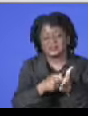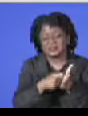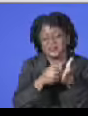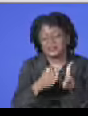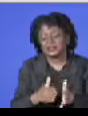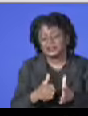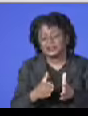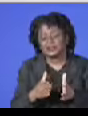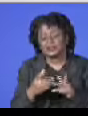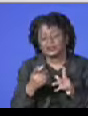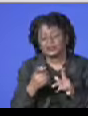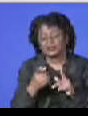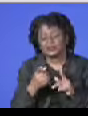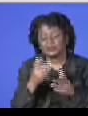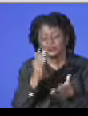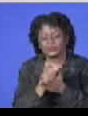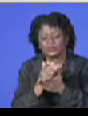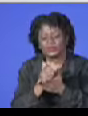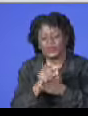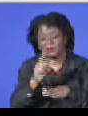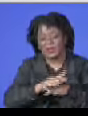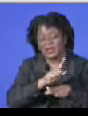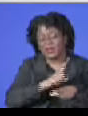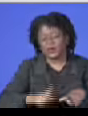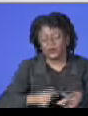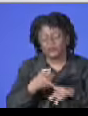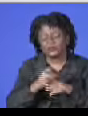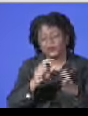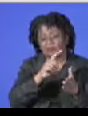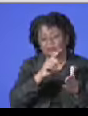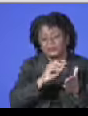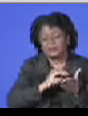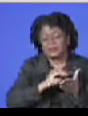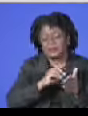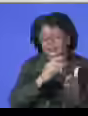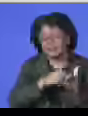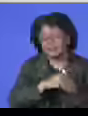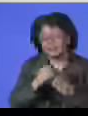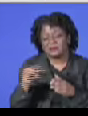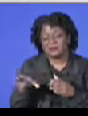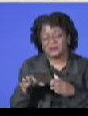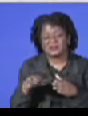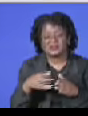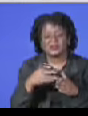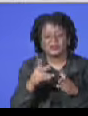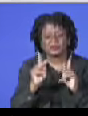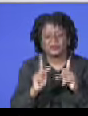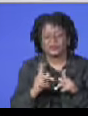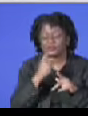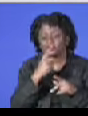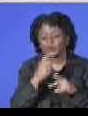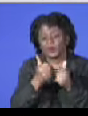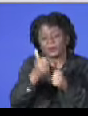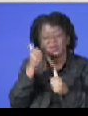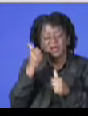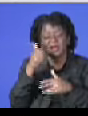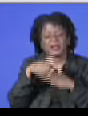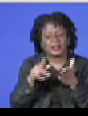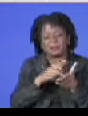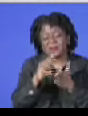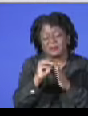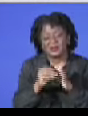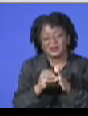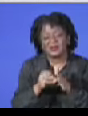evicting tenants no more than a month behind in payments and prevent them from disconnecting utilities, while also affording renters the opportunity to